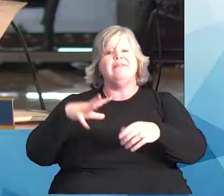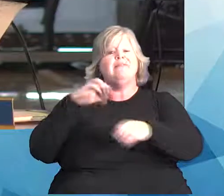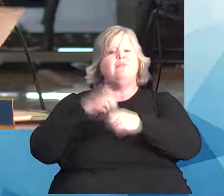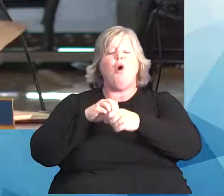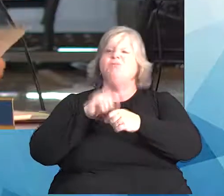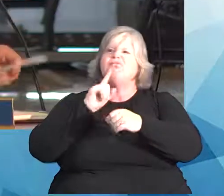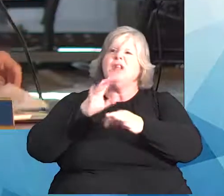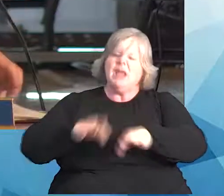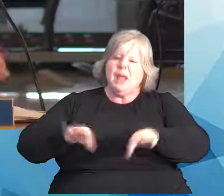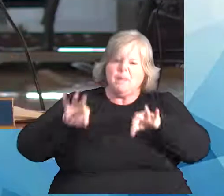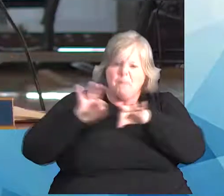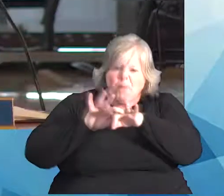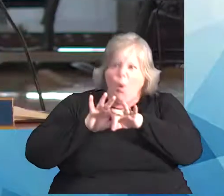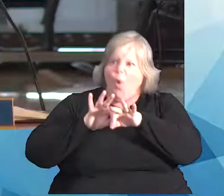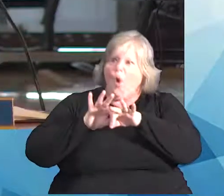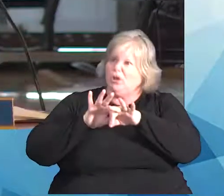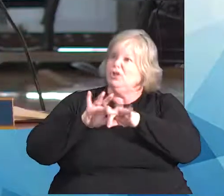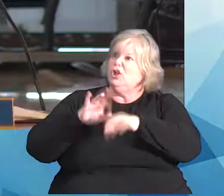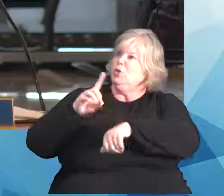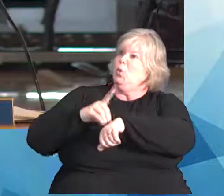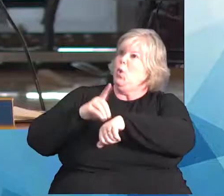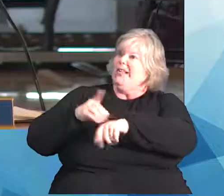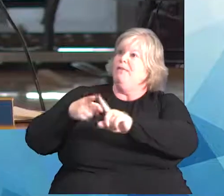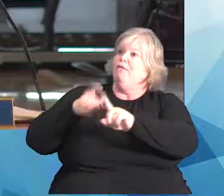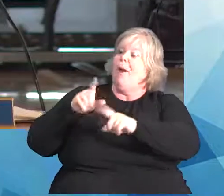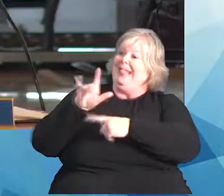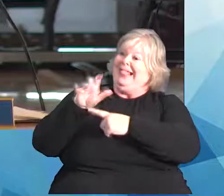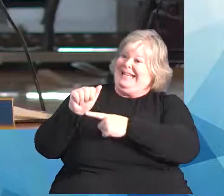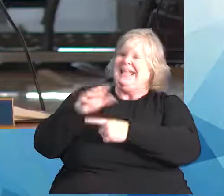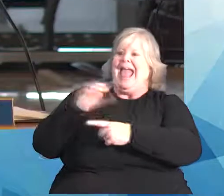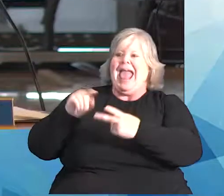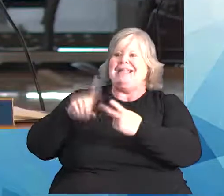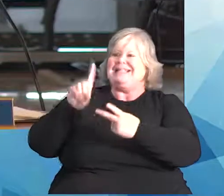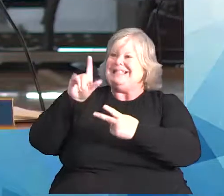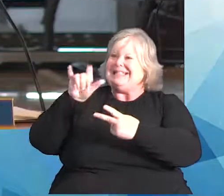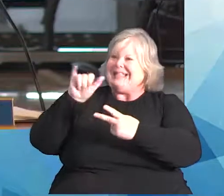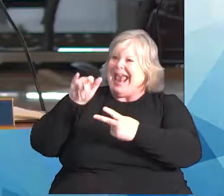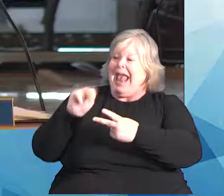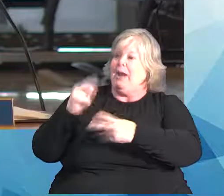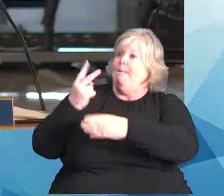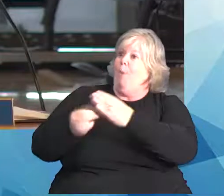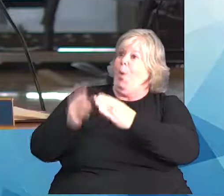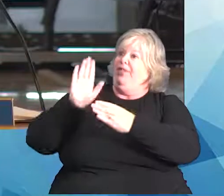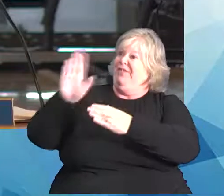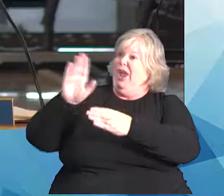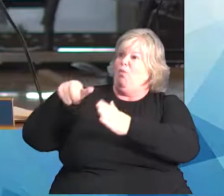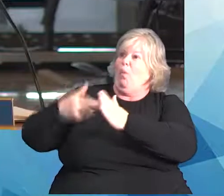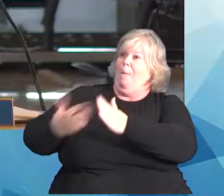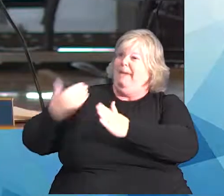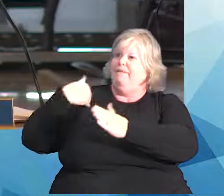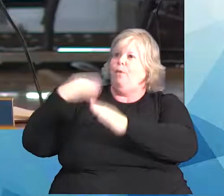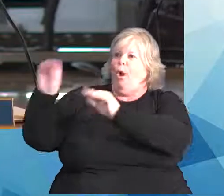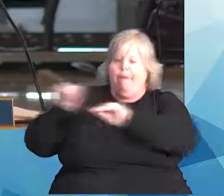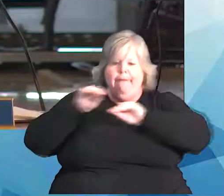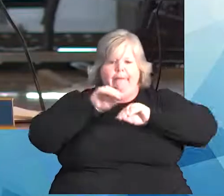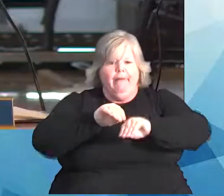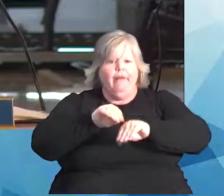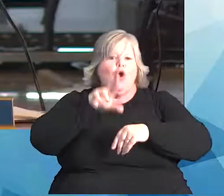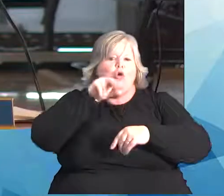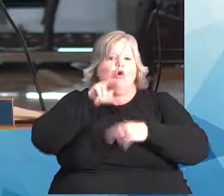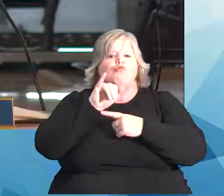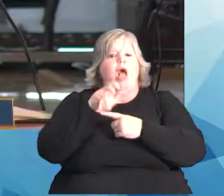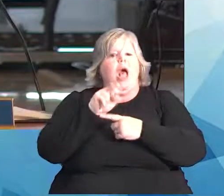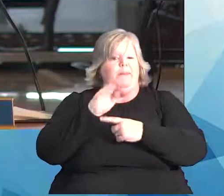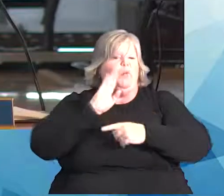duties from Lisa, but also Dan's position. Her primary duties will include